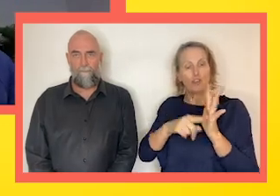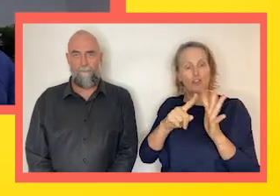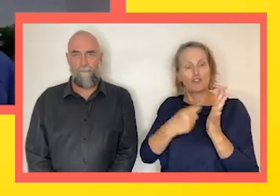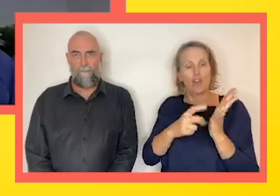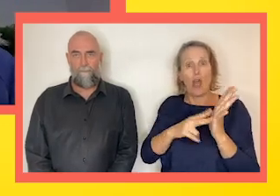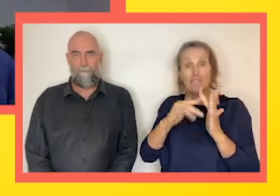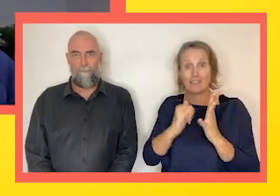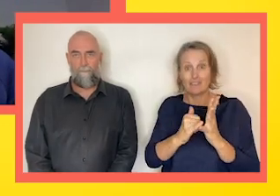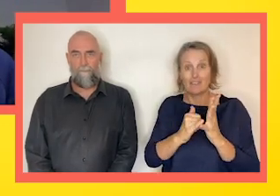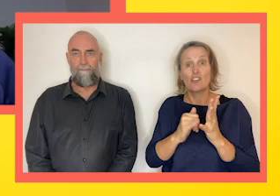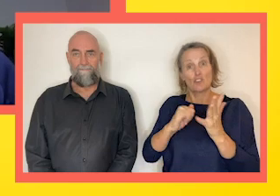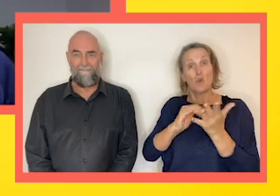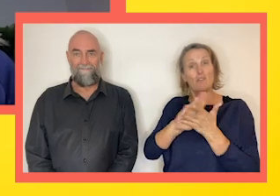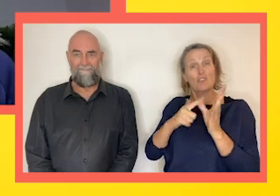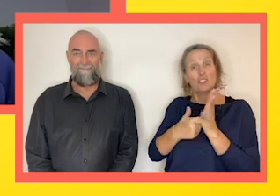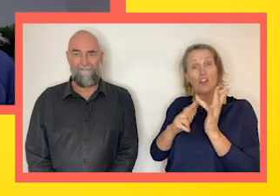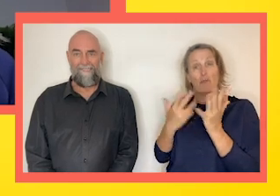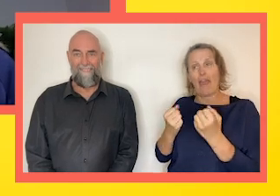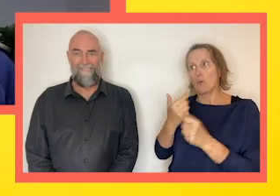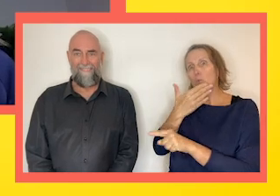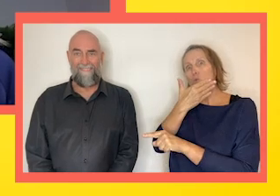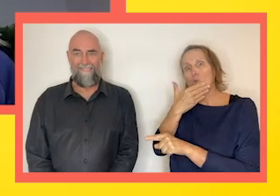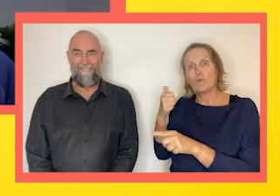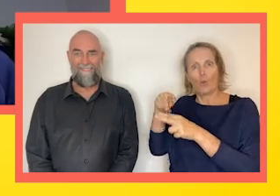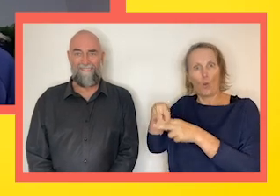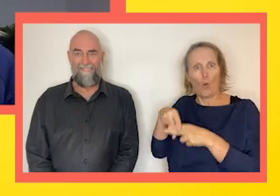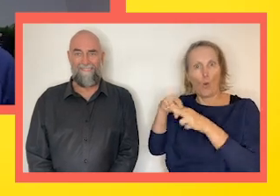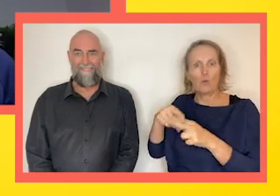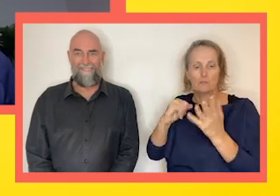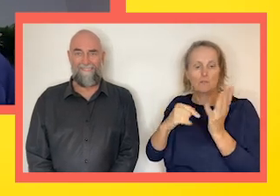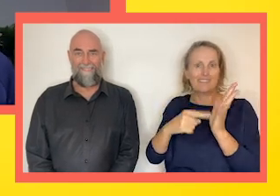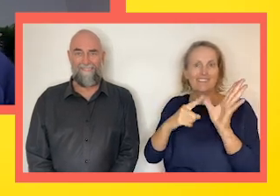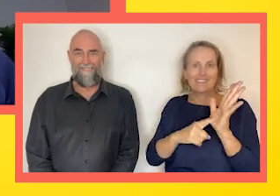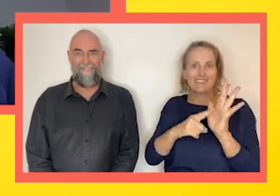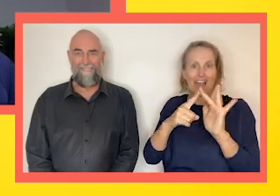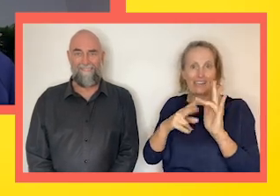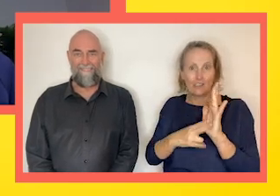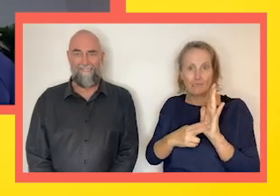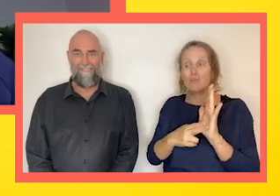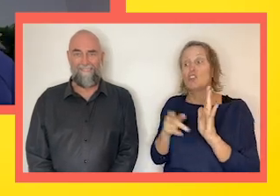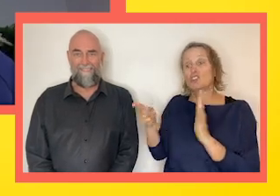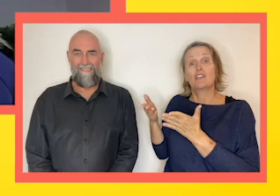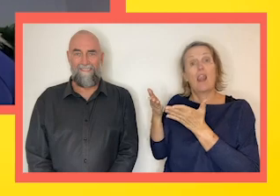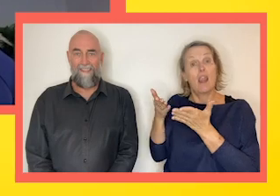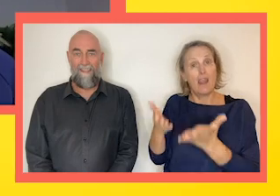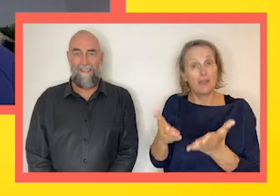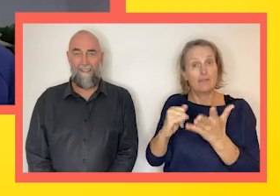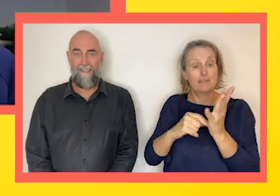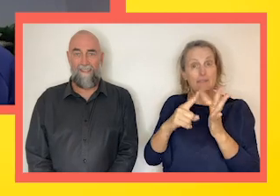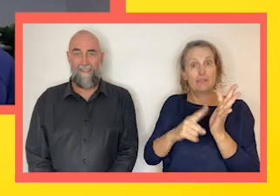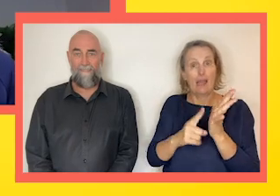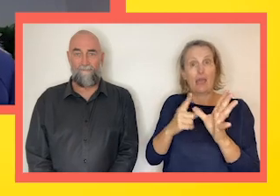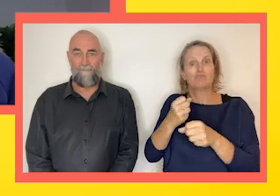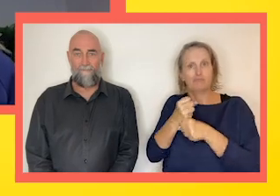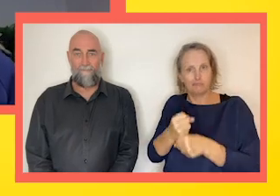lovely story that Sharon has this horse, this beautiful stallion. She's given the ride to Stella, and Stella has